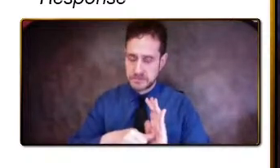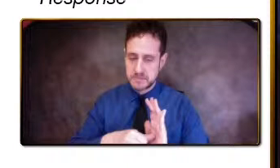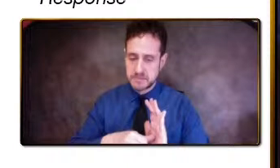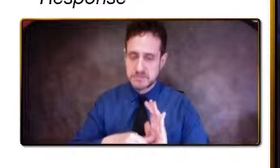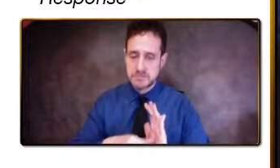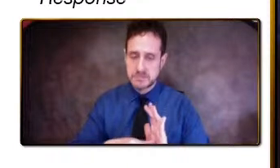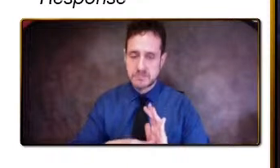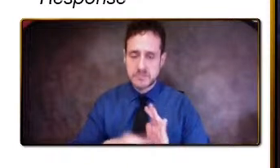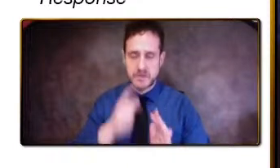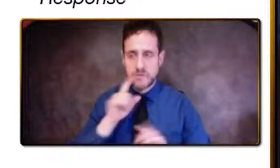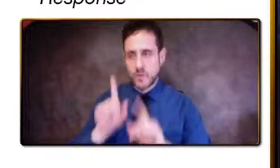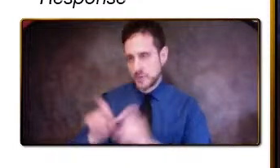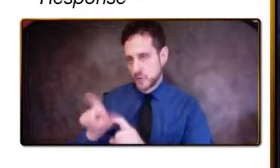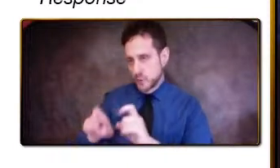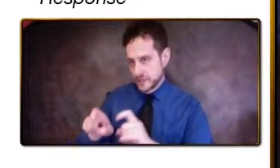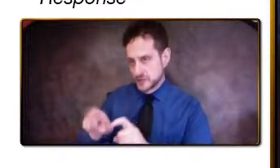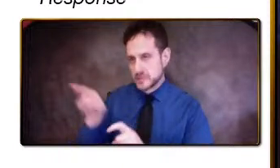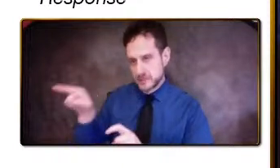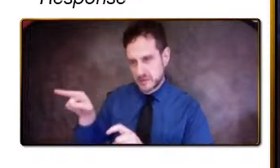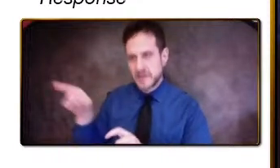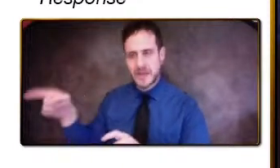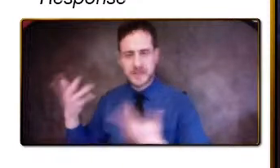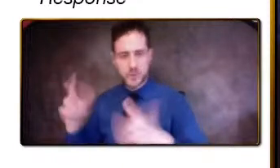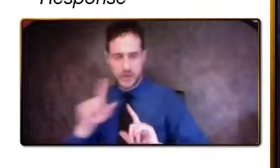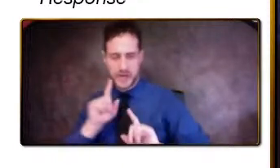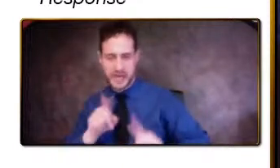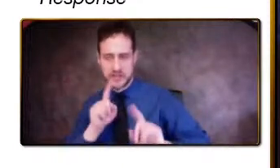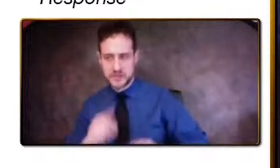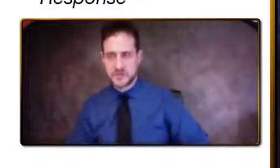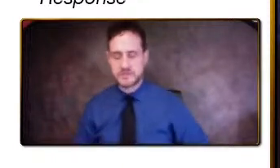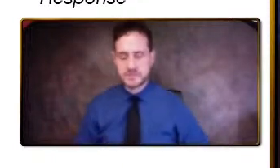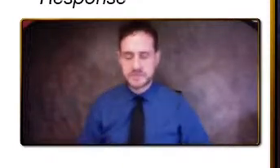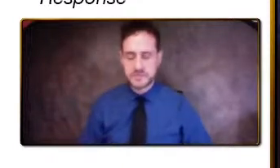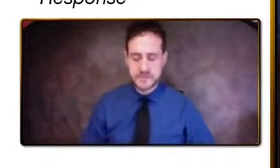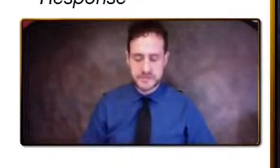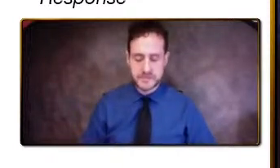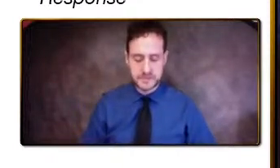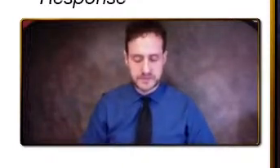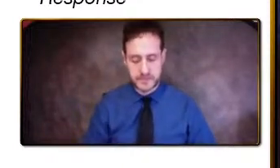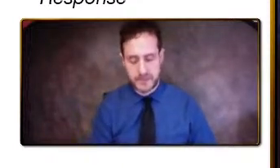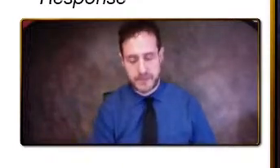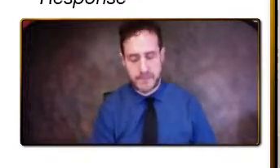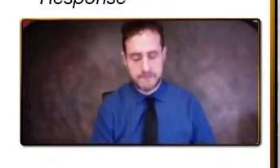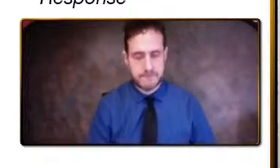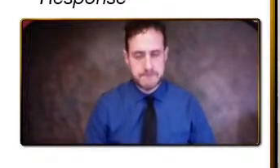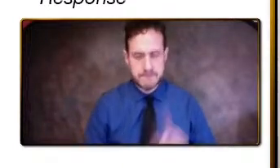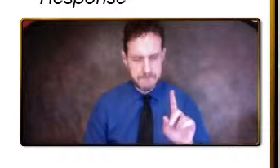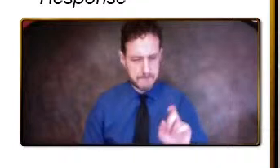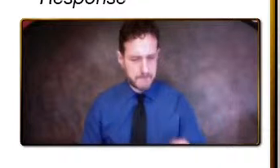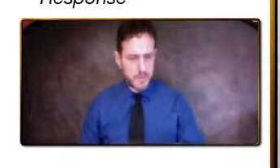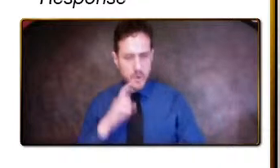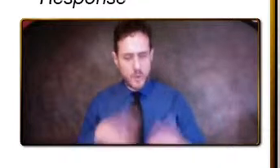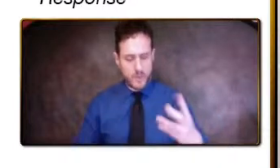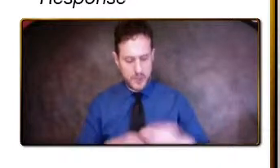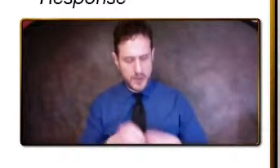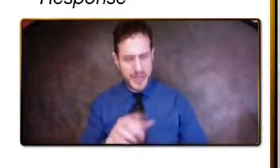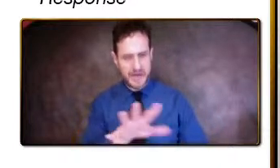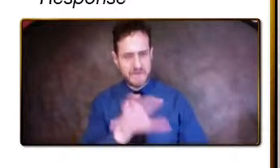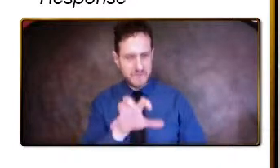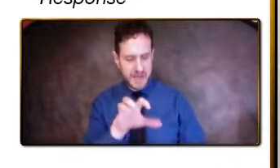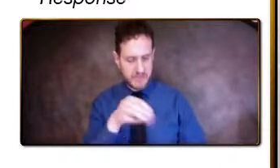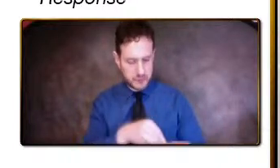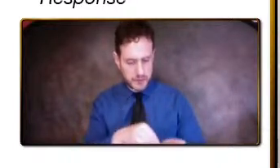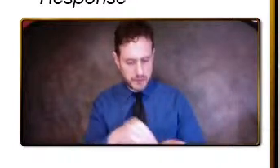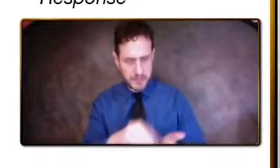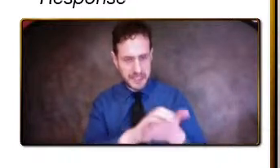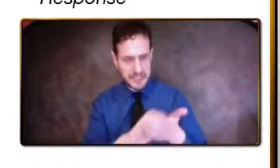that he's been asked. Yvette Shields at Bondbuyer, are you going to add $500 million to the deficit, or will